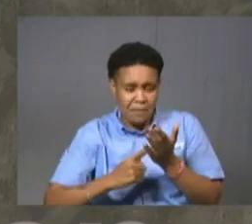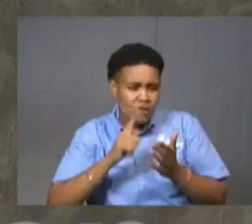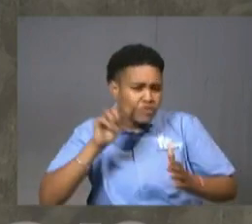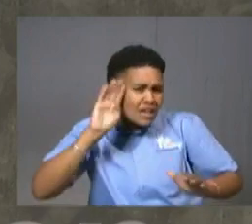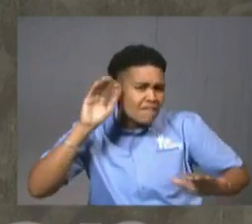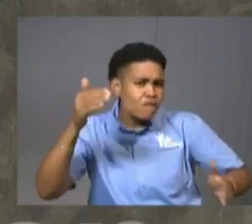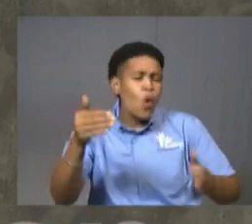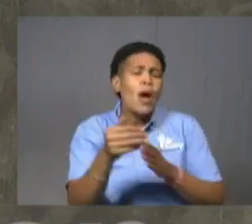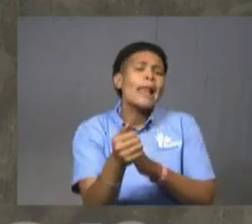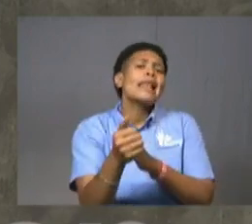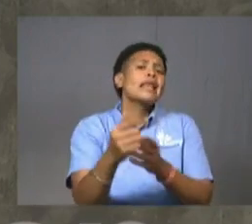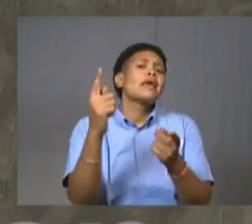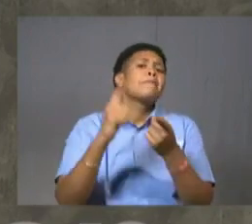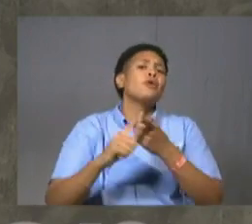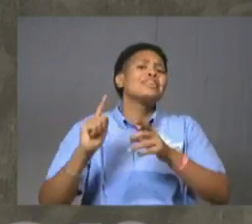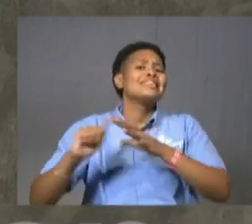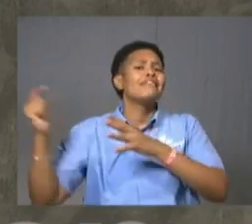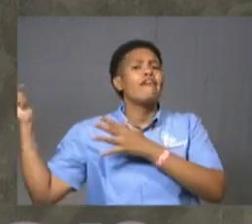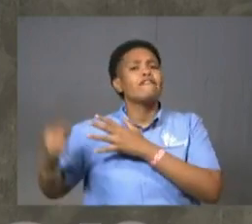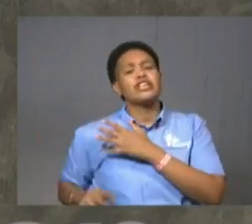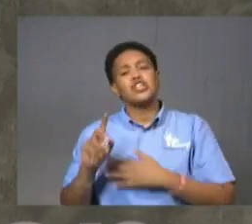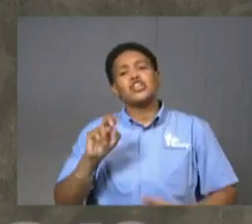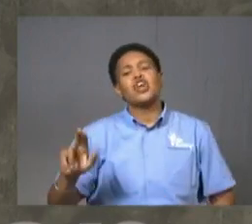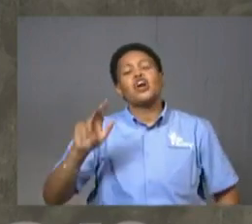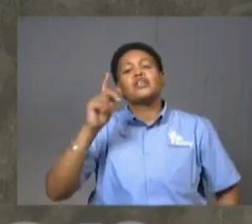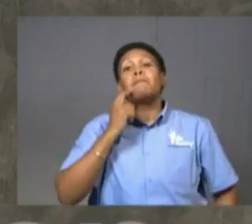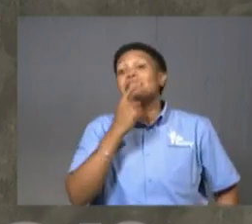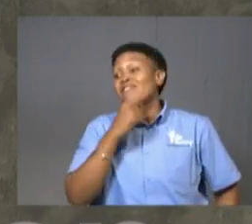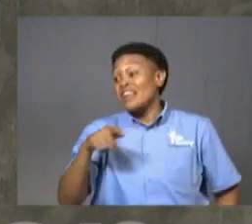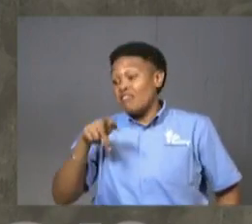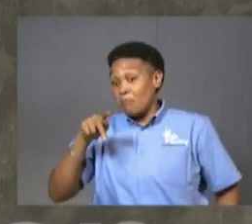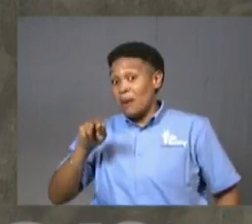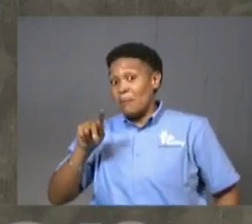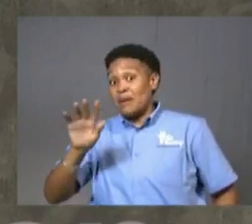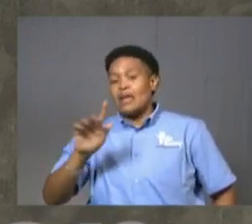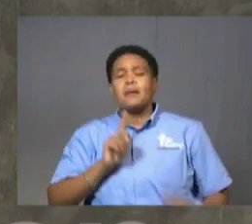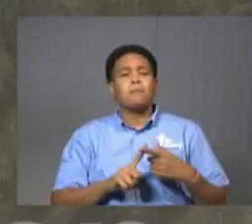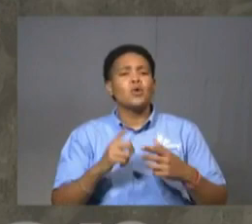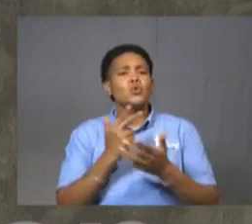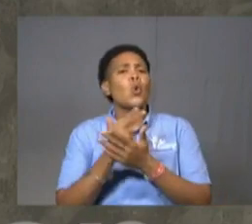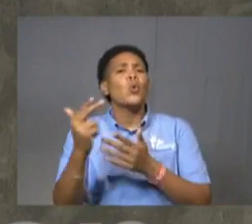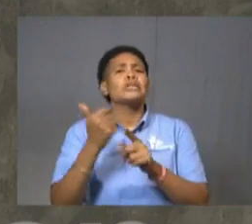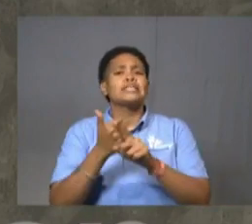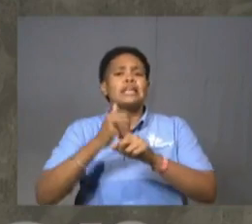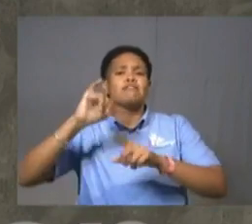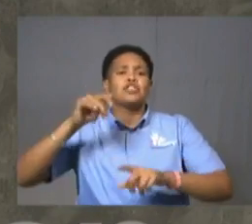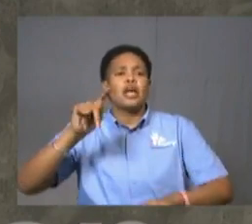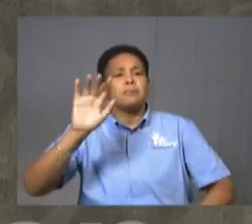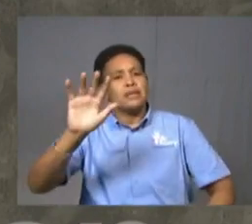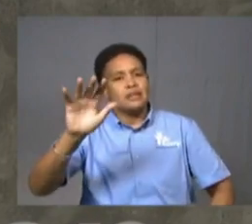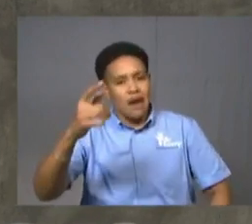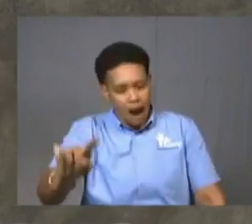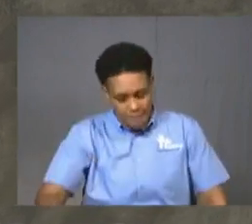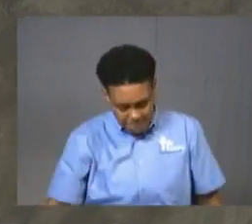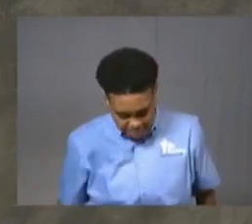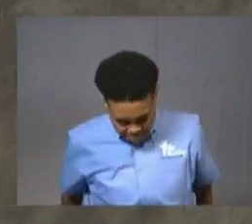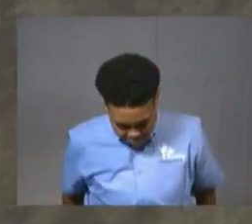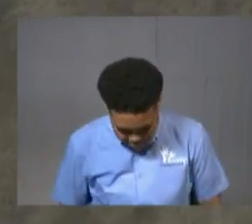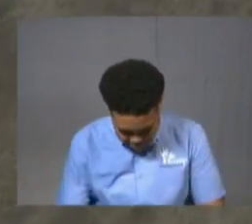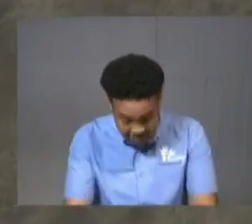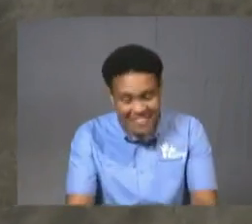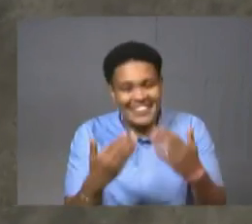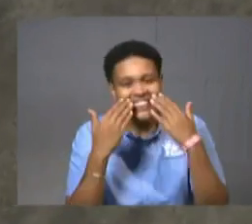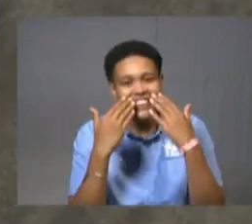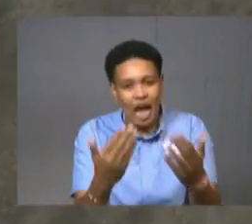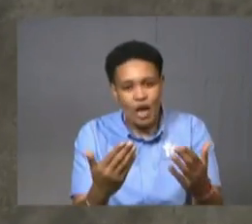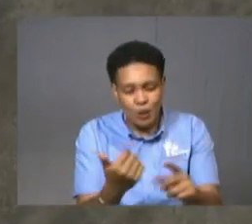on leadership and features Dr. Peter Phillips of the PNP and Andrew Holness of the JLP. Thanks for